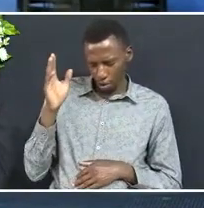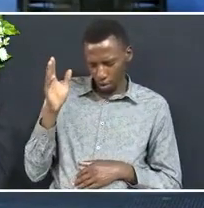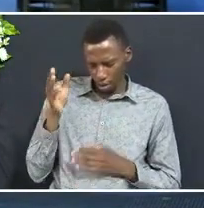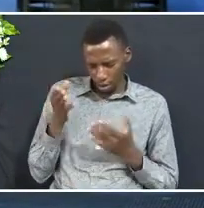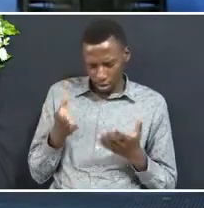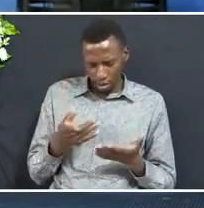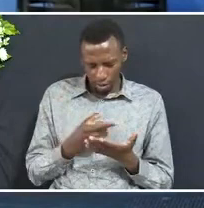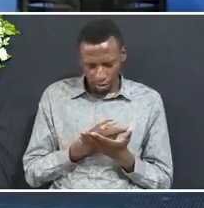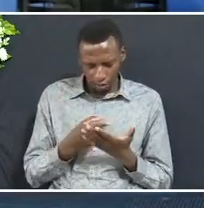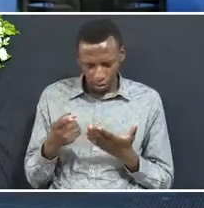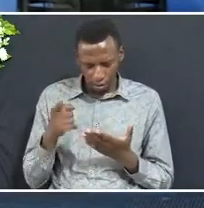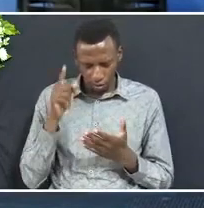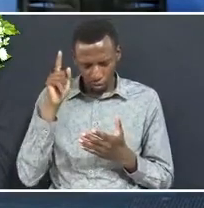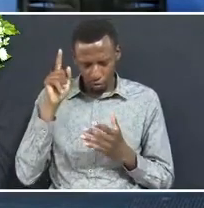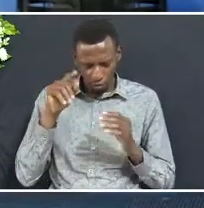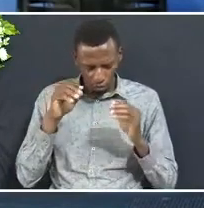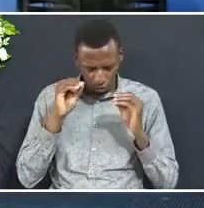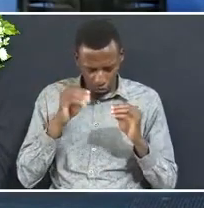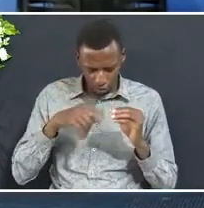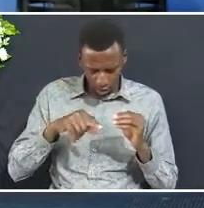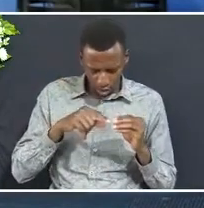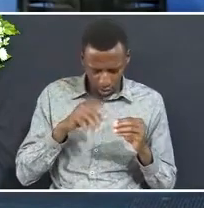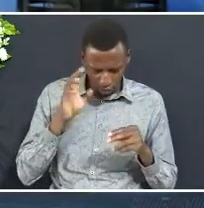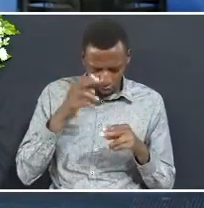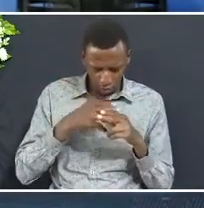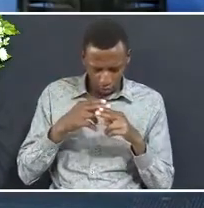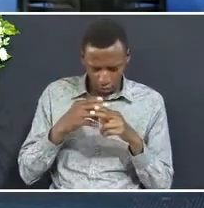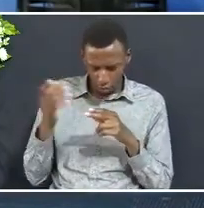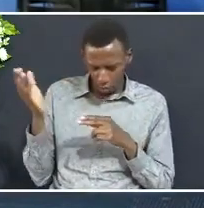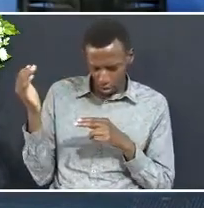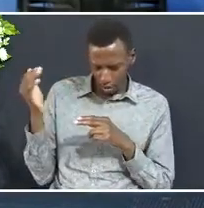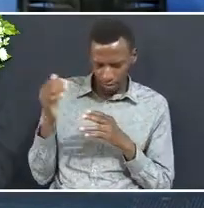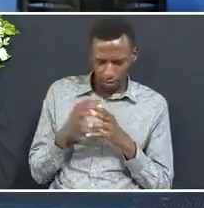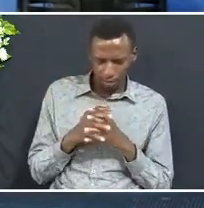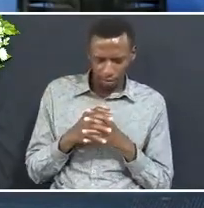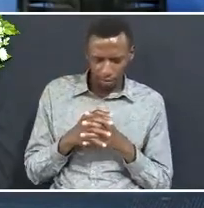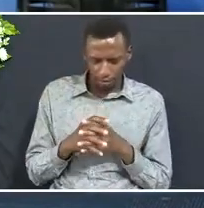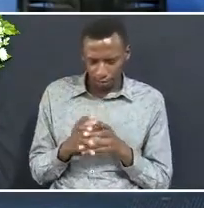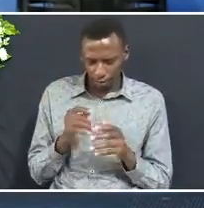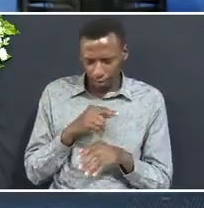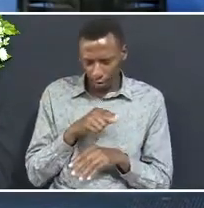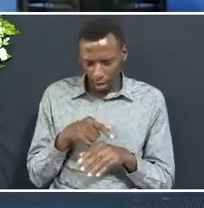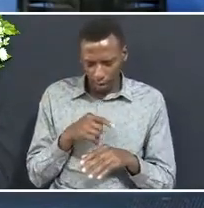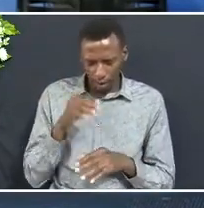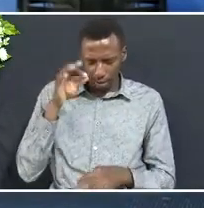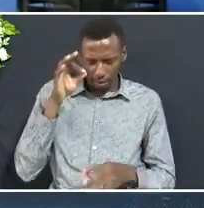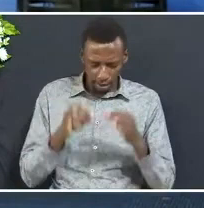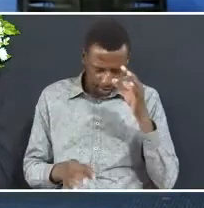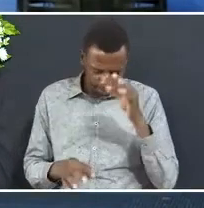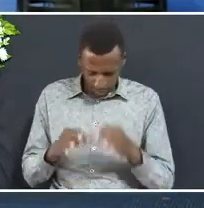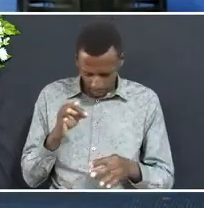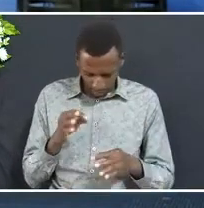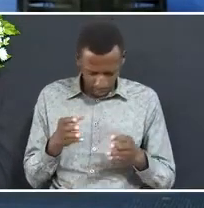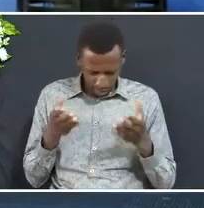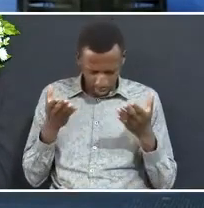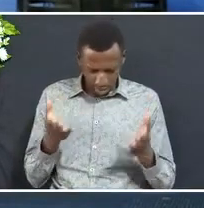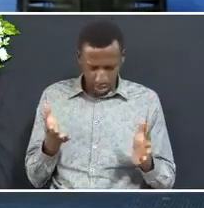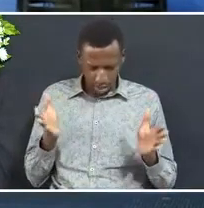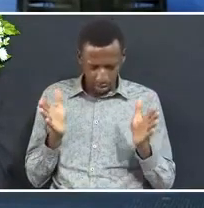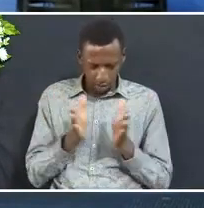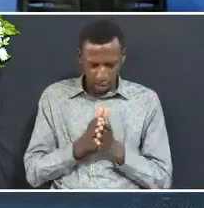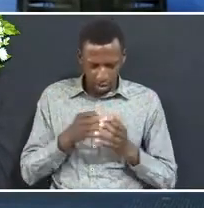This week you taught us that you are soon coming, and the hour of judgment is here with